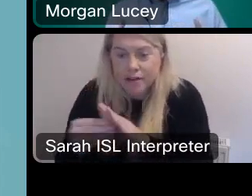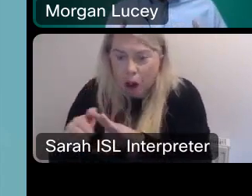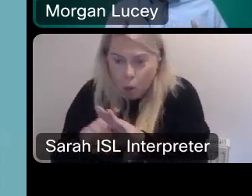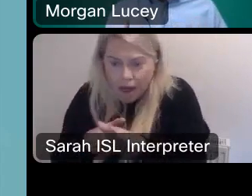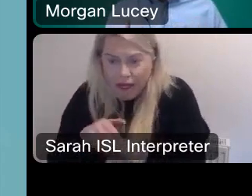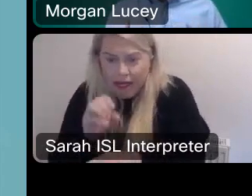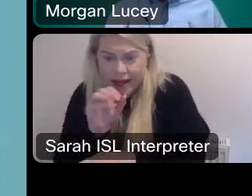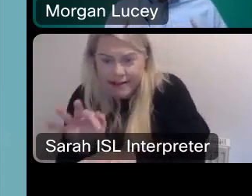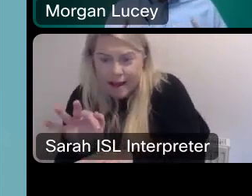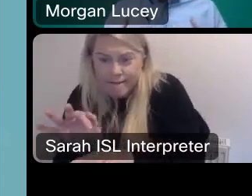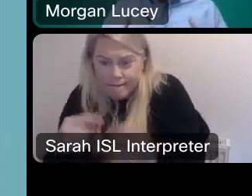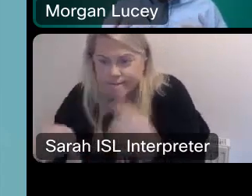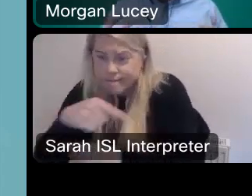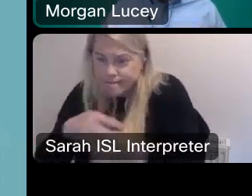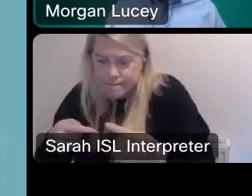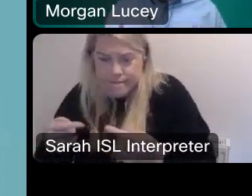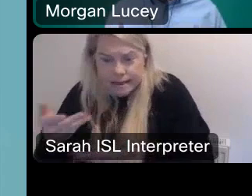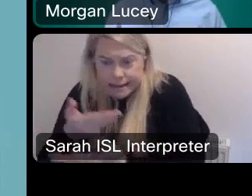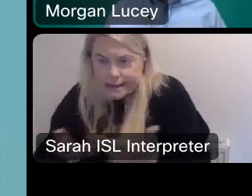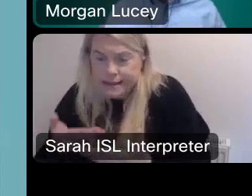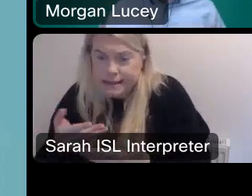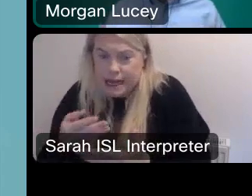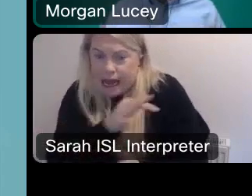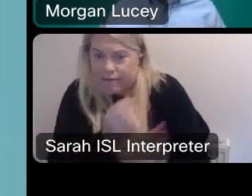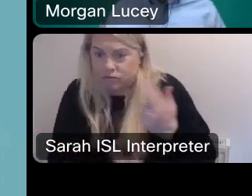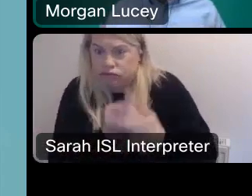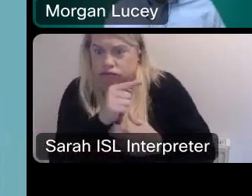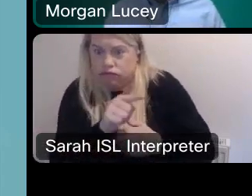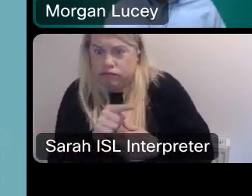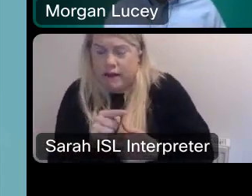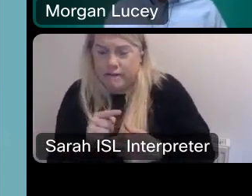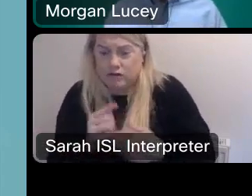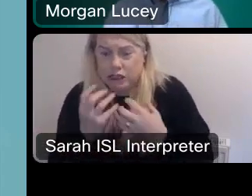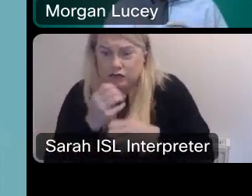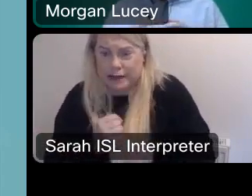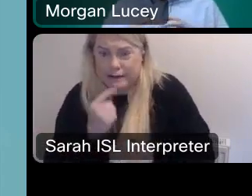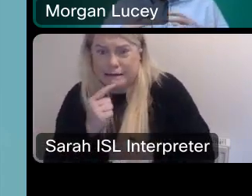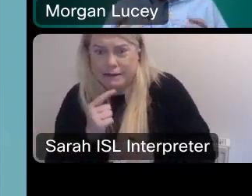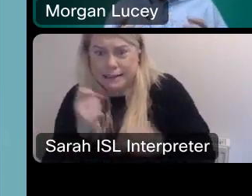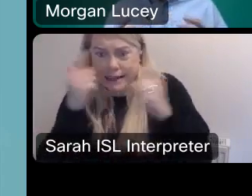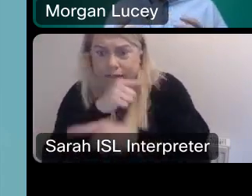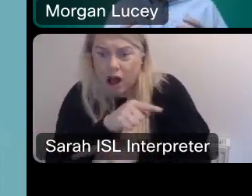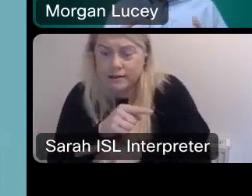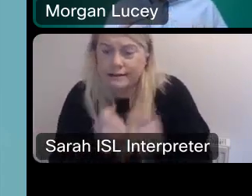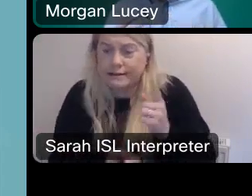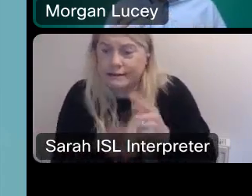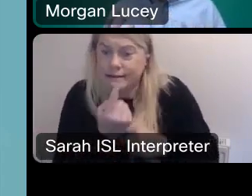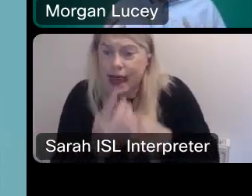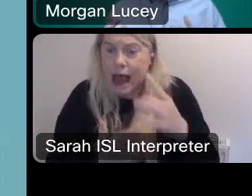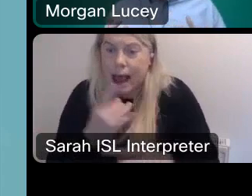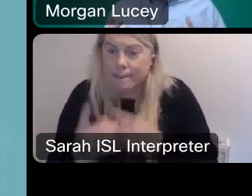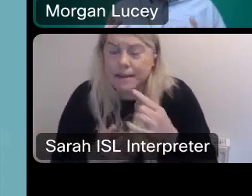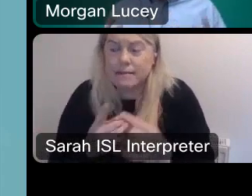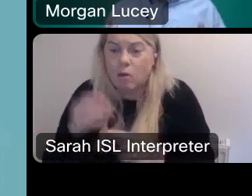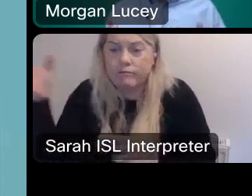like that, where there has been, you know, a level of distress that has been difficult. And as part of the work, we would triage who may